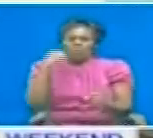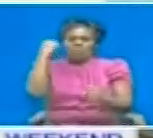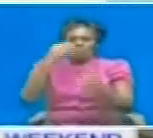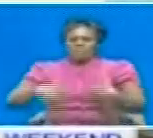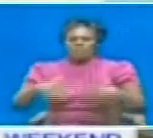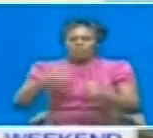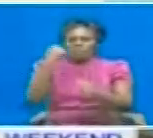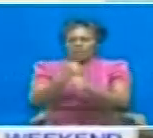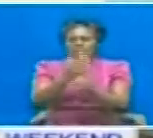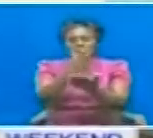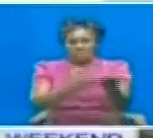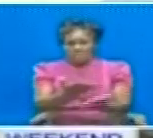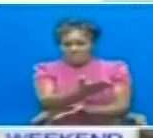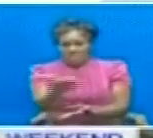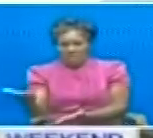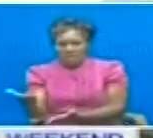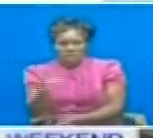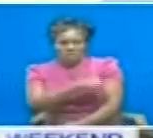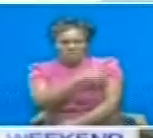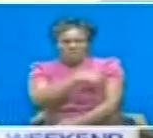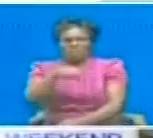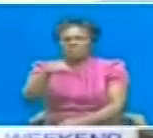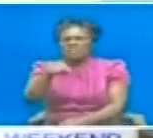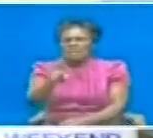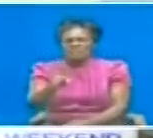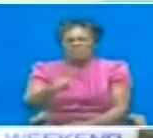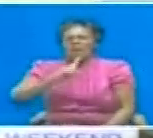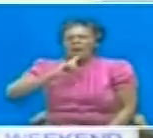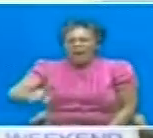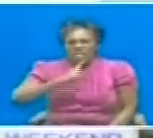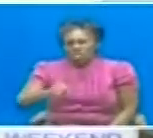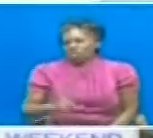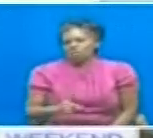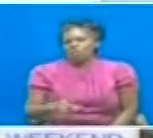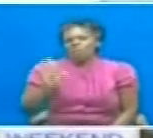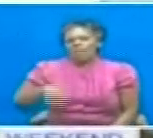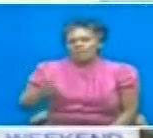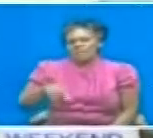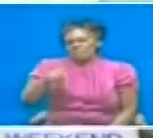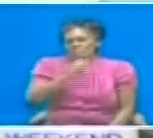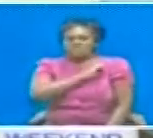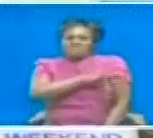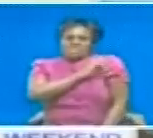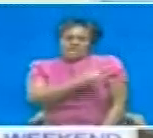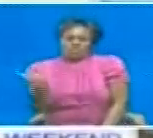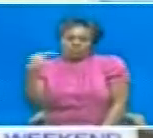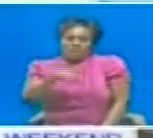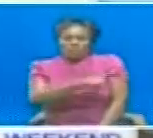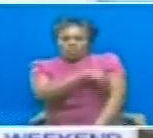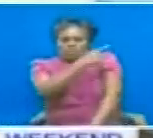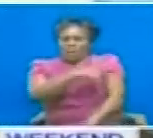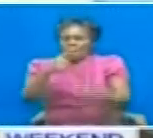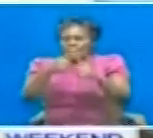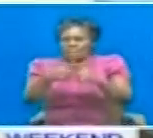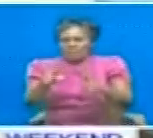the staff, or some of the staff who work in the hospital, some of them tend to be harsh to those mothers, and so they fear going there. But it